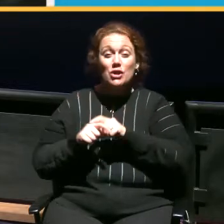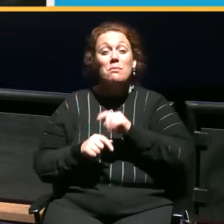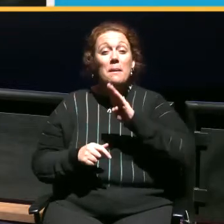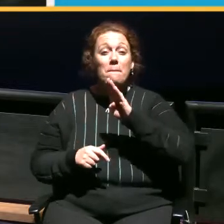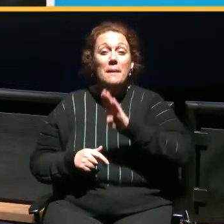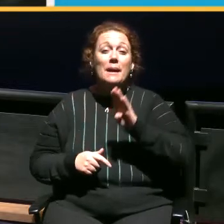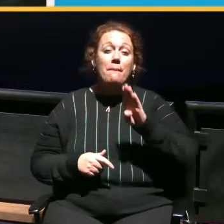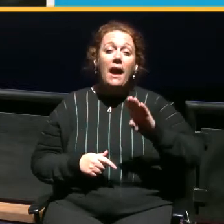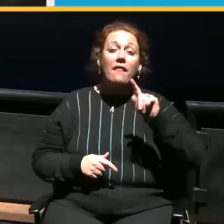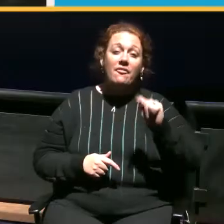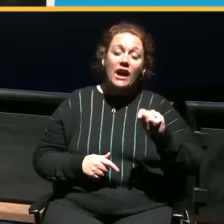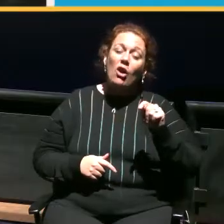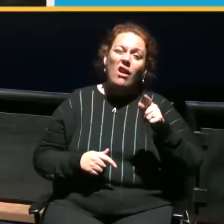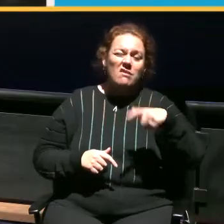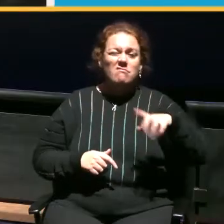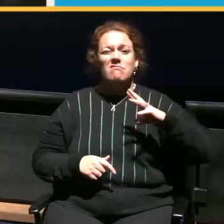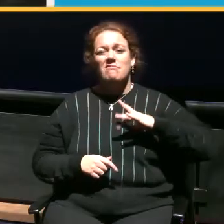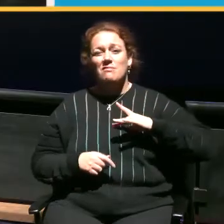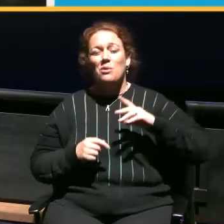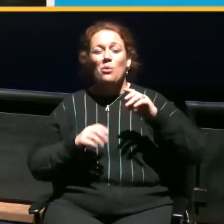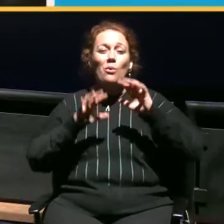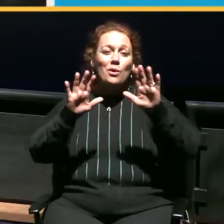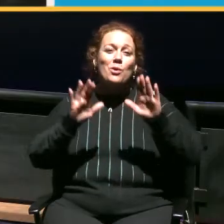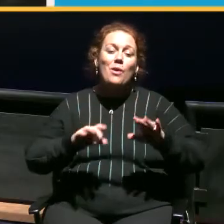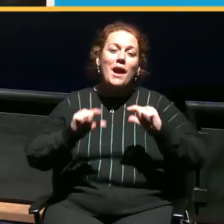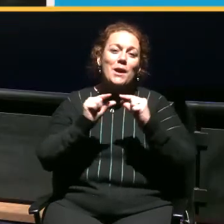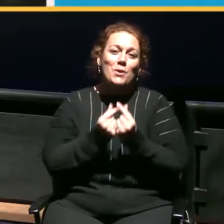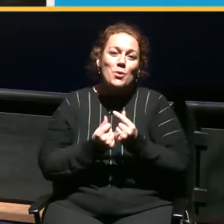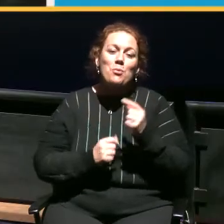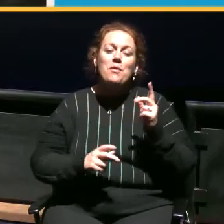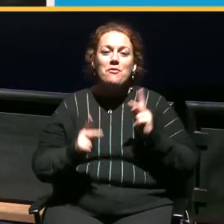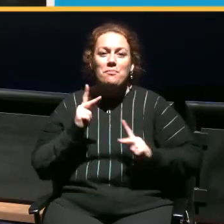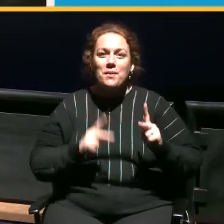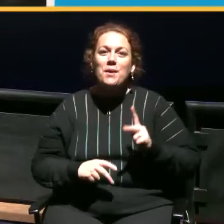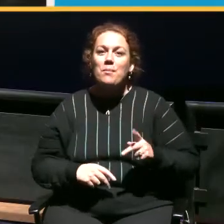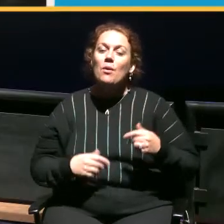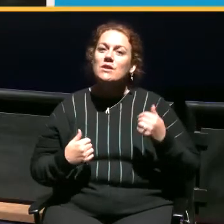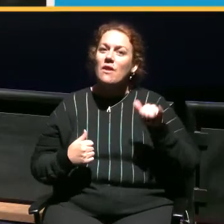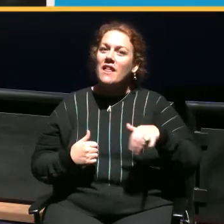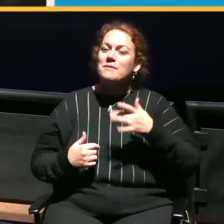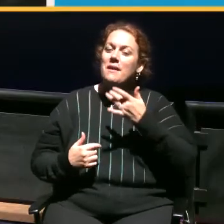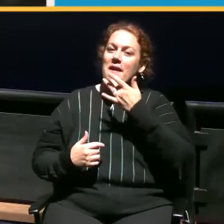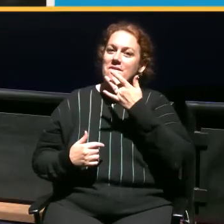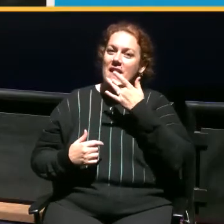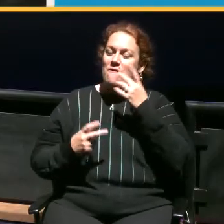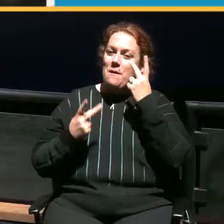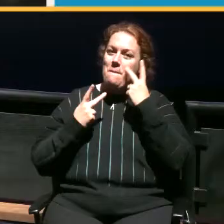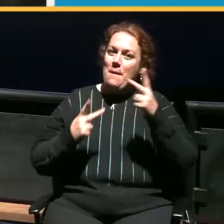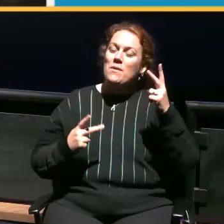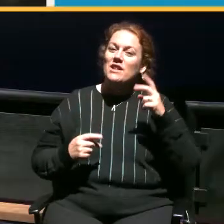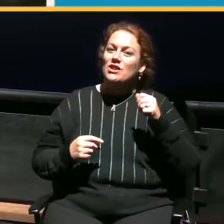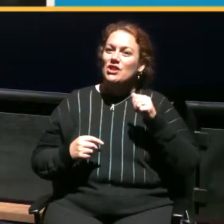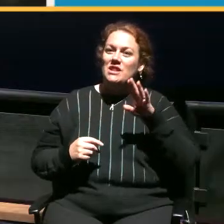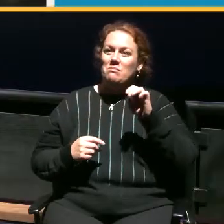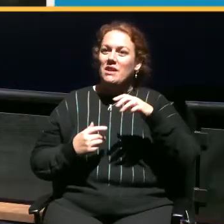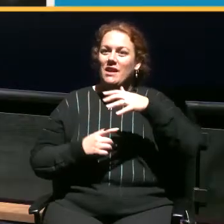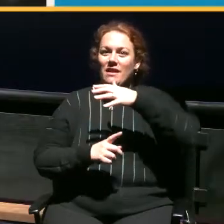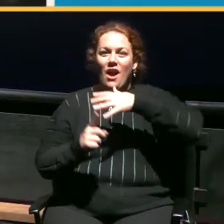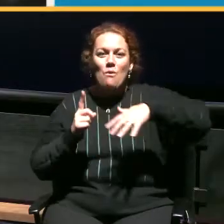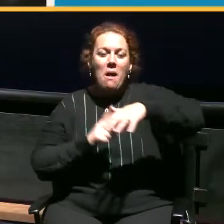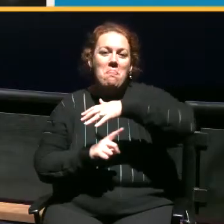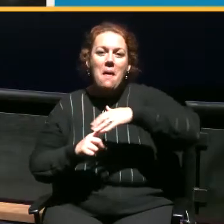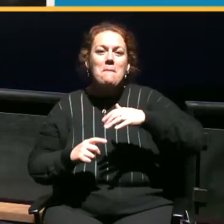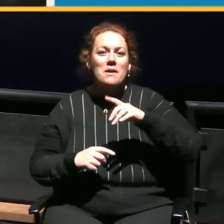nice, and everyone was just a wonderful group of people. And so I think that's my favorite memory is just being around them